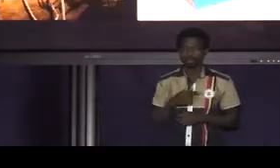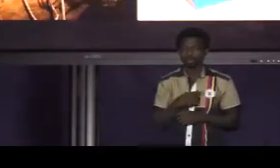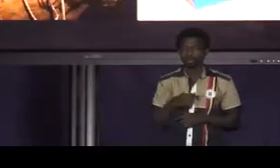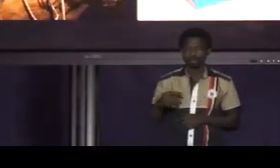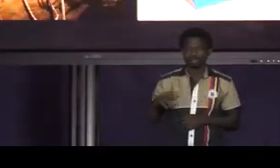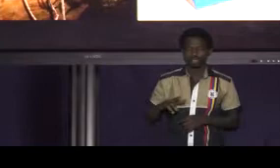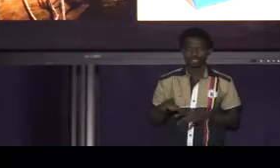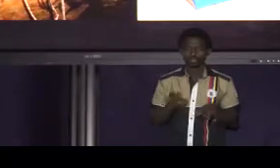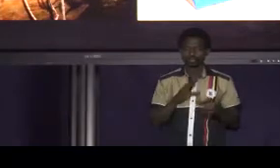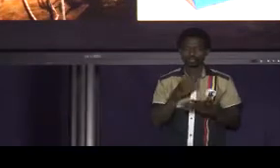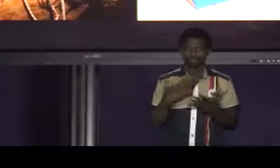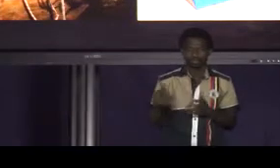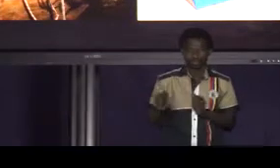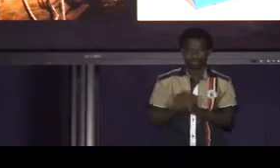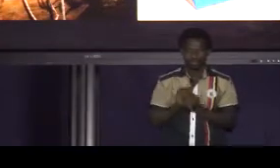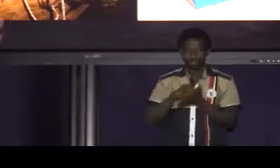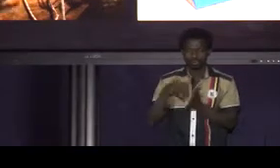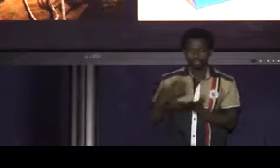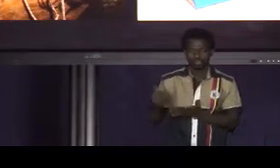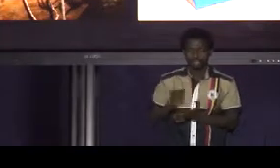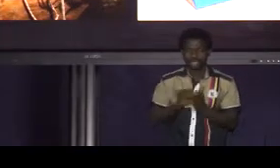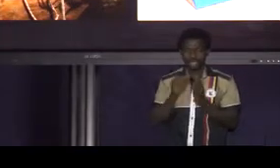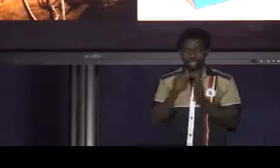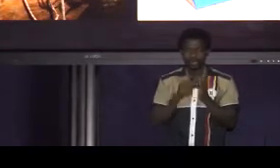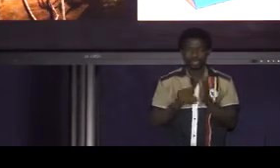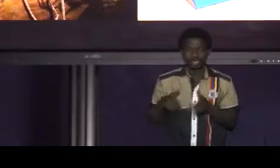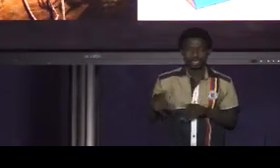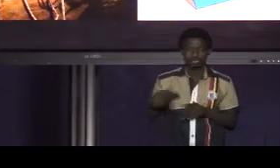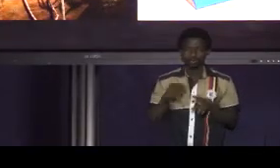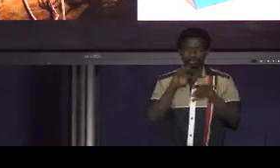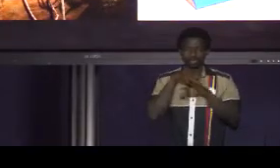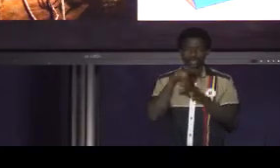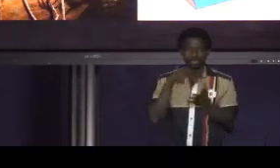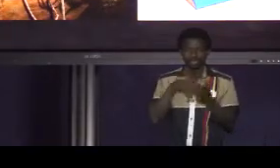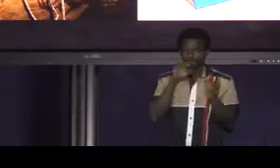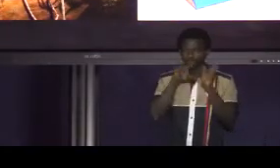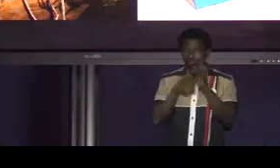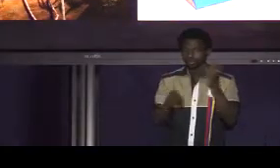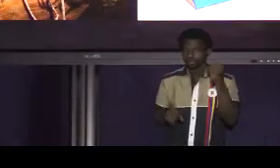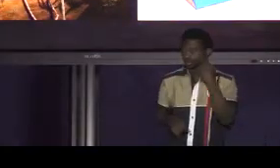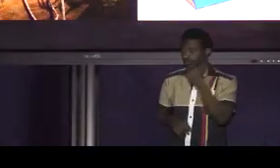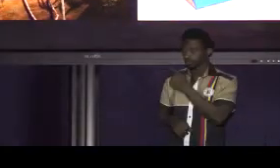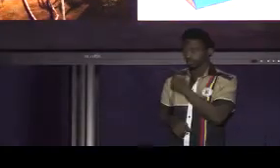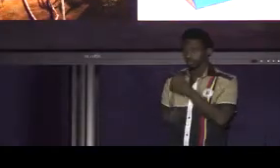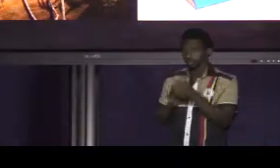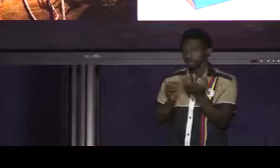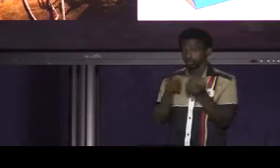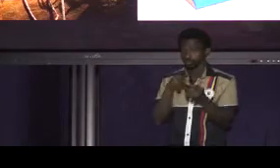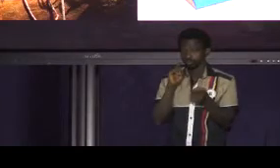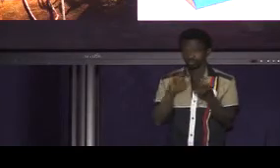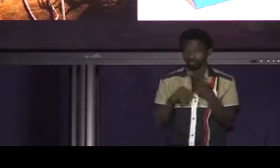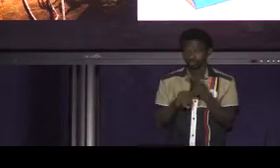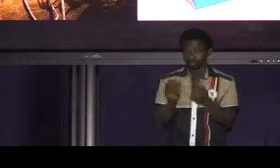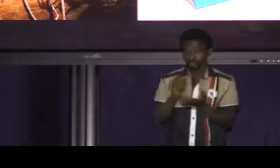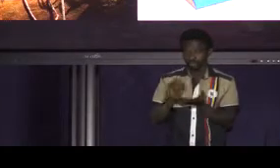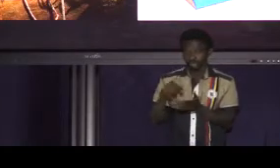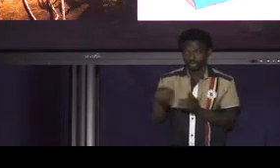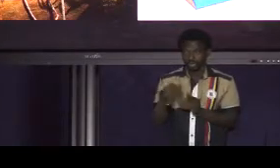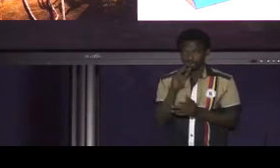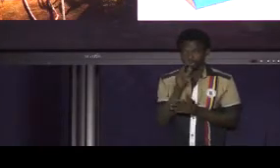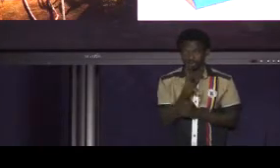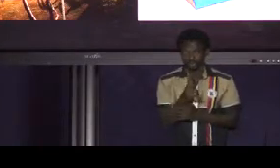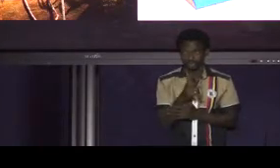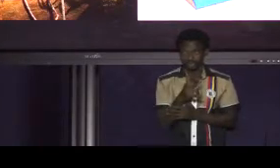do something with those things I mentioned. Now let's look at these pictures. I want you to write down